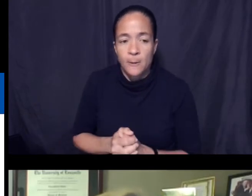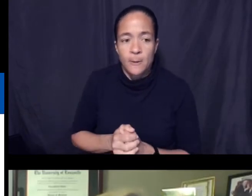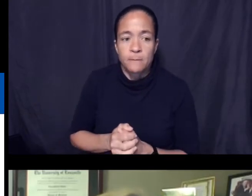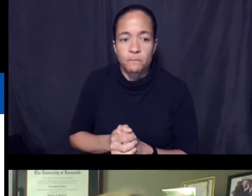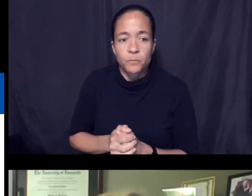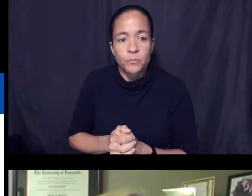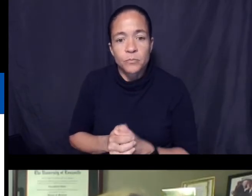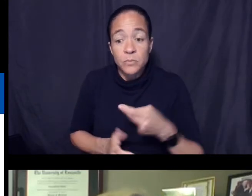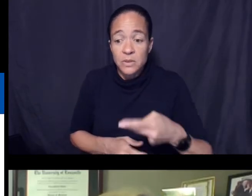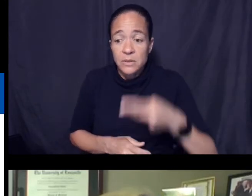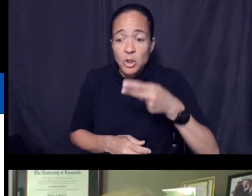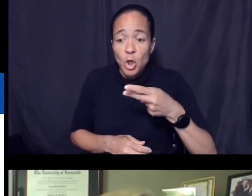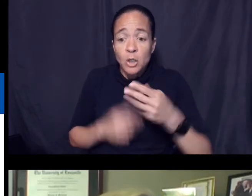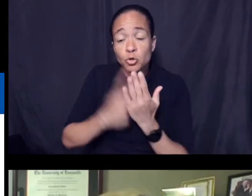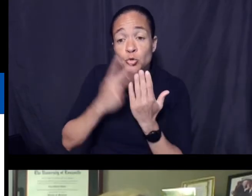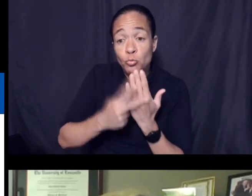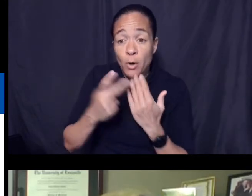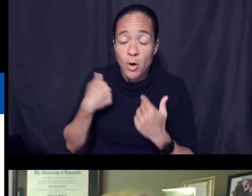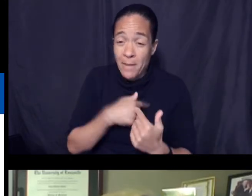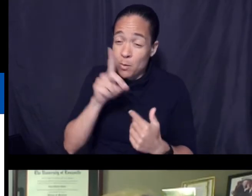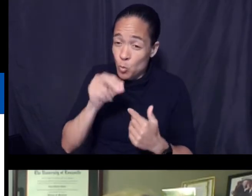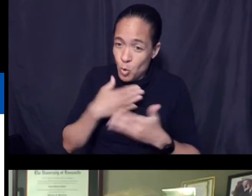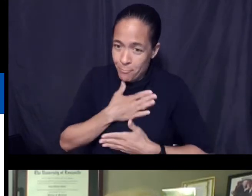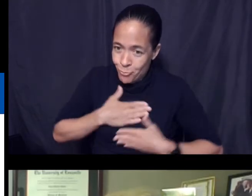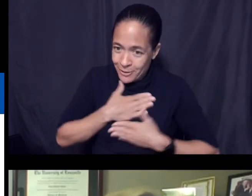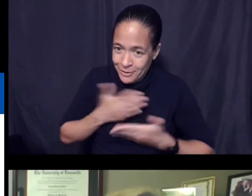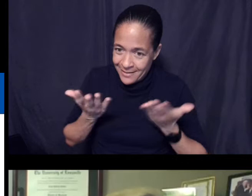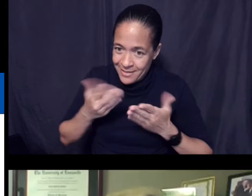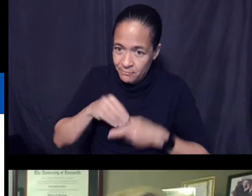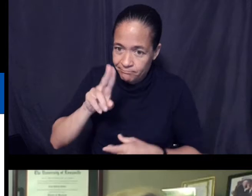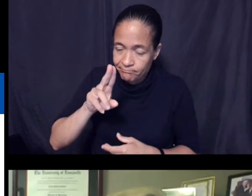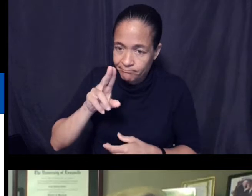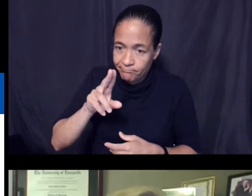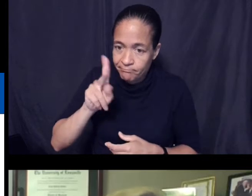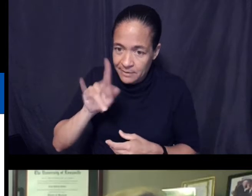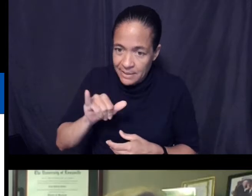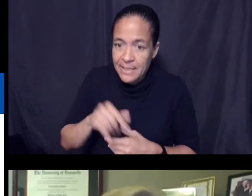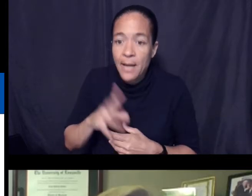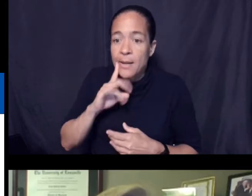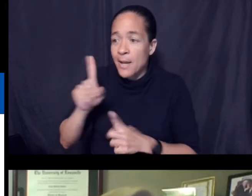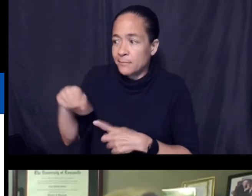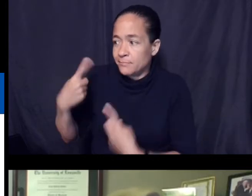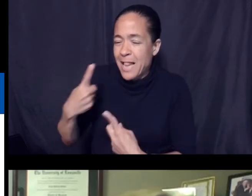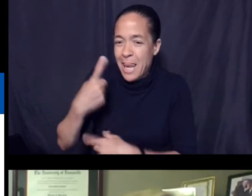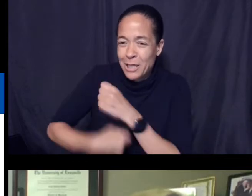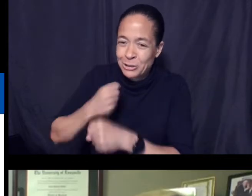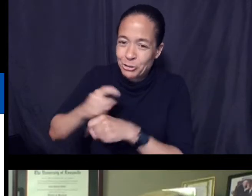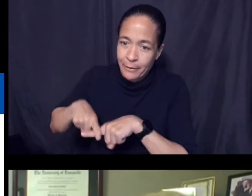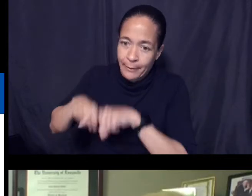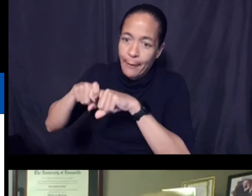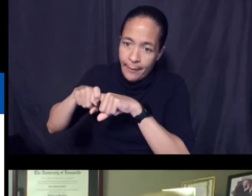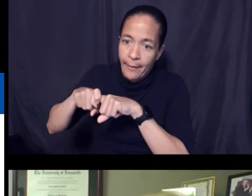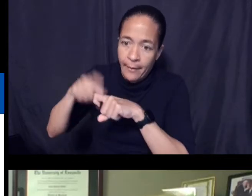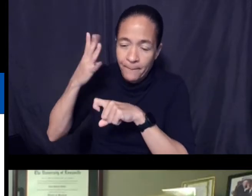that I very much appreciate in our state, and granted, they've largely been on hold for the last year due to COVID, but First Steps